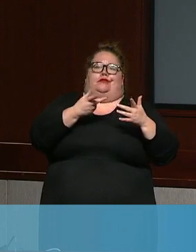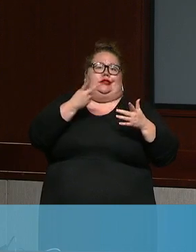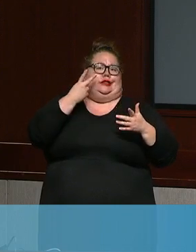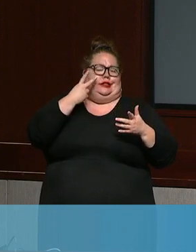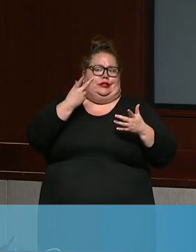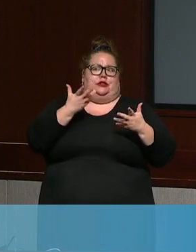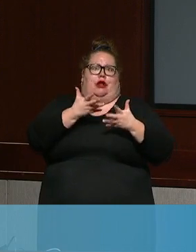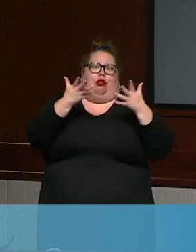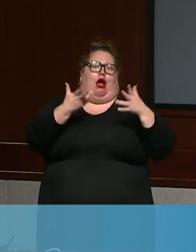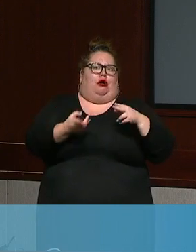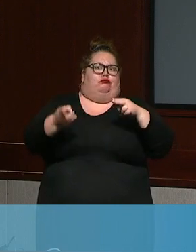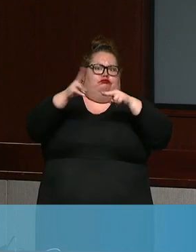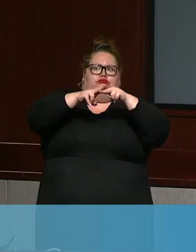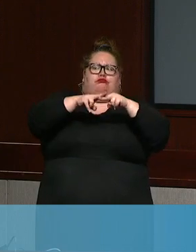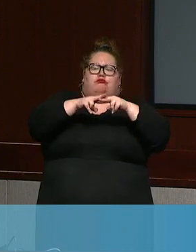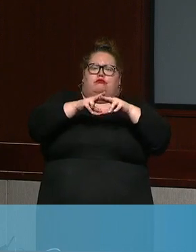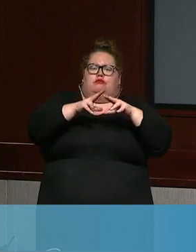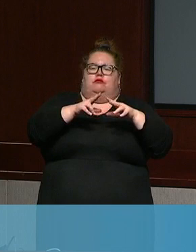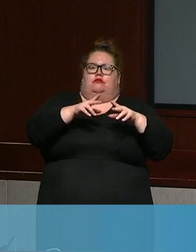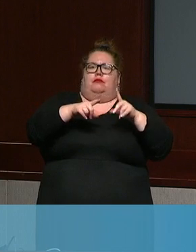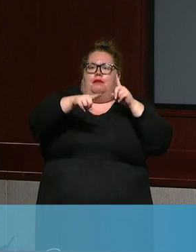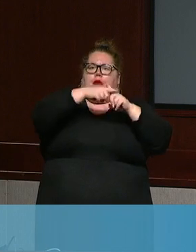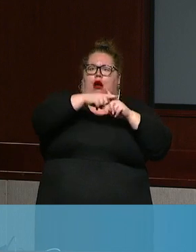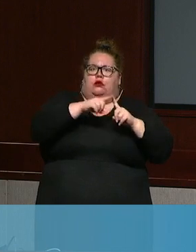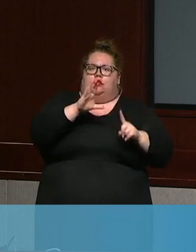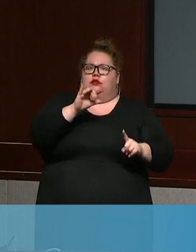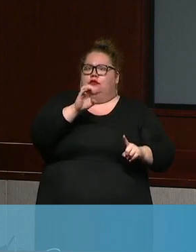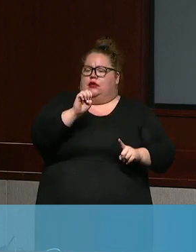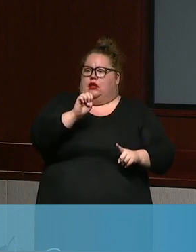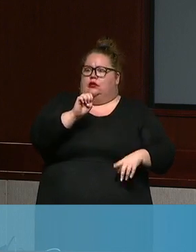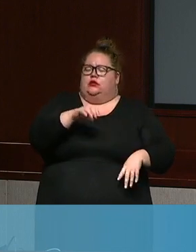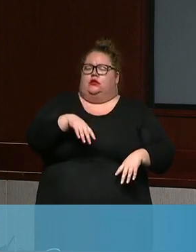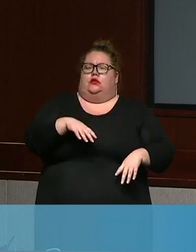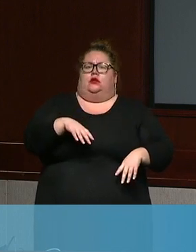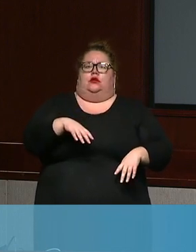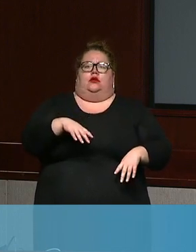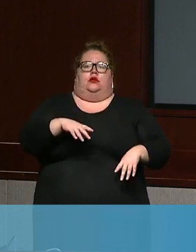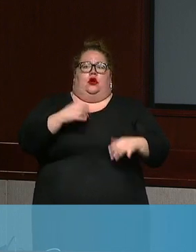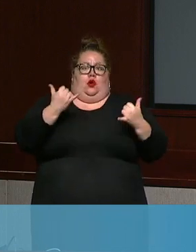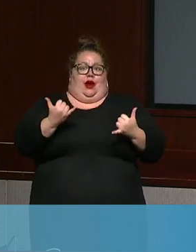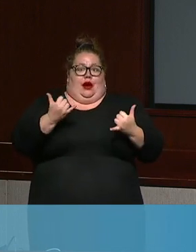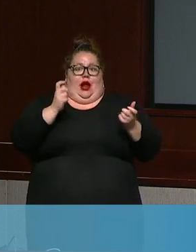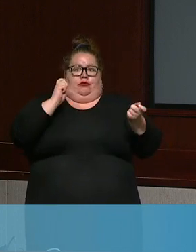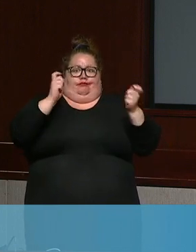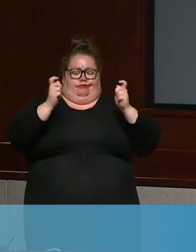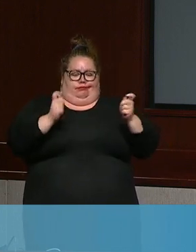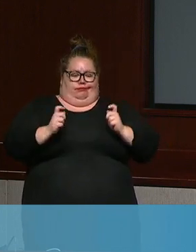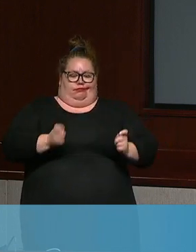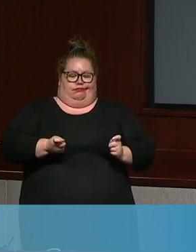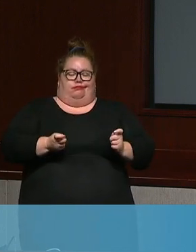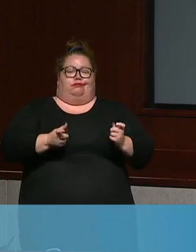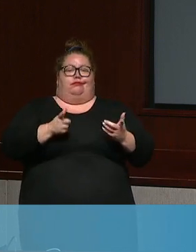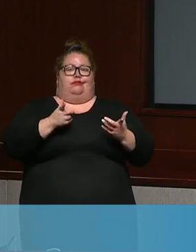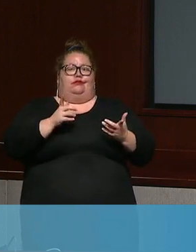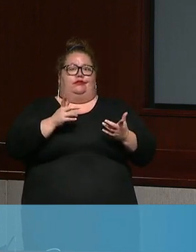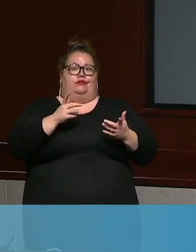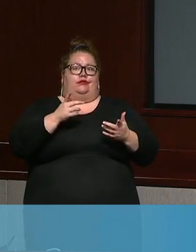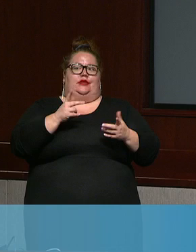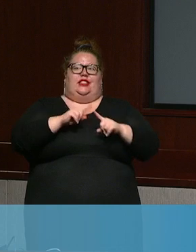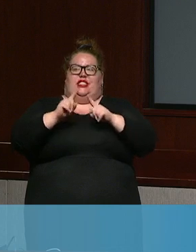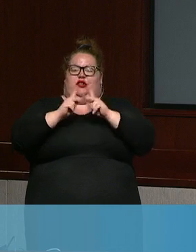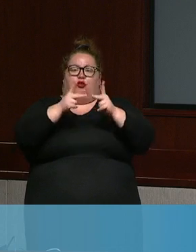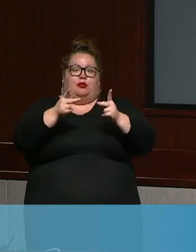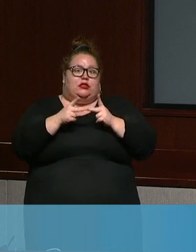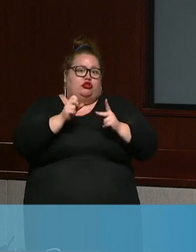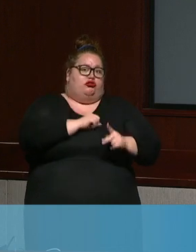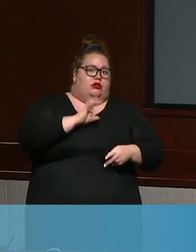cases, as you all know, and we have allocated our workforce in order to put more people into contacting those cases and